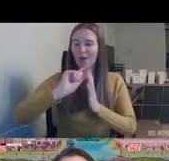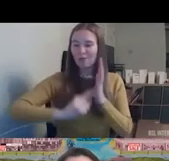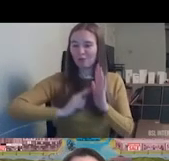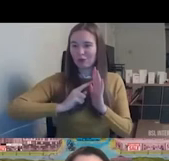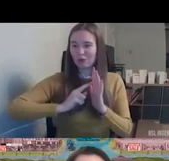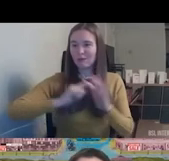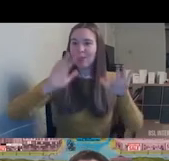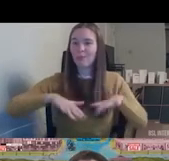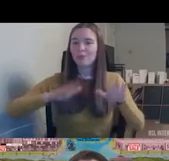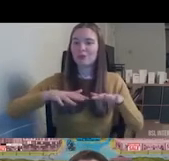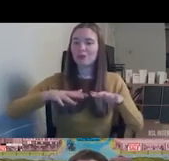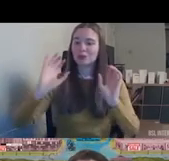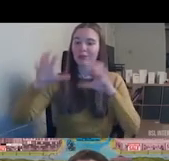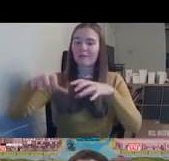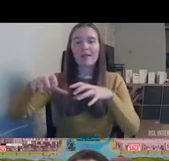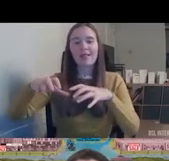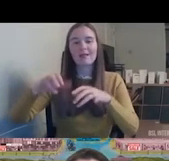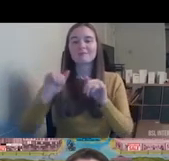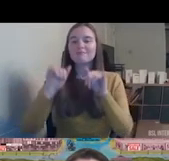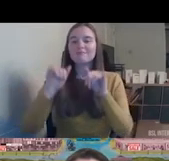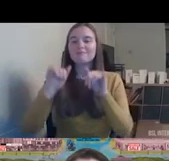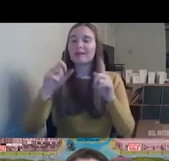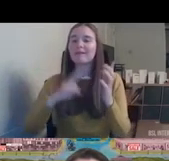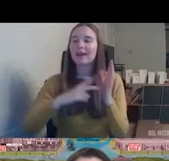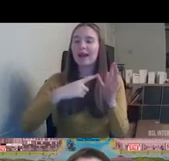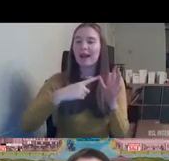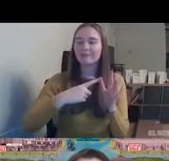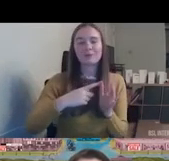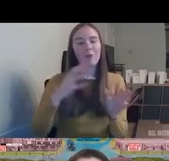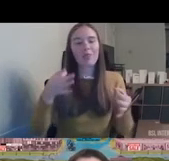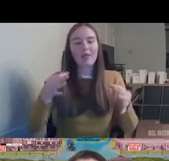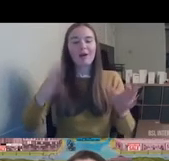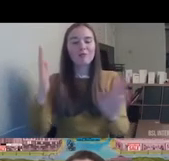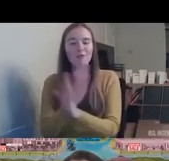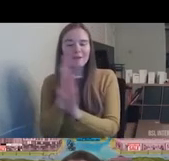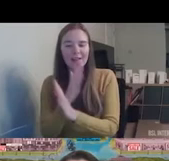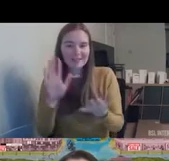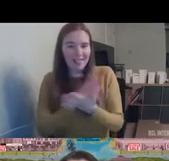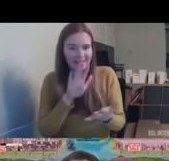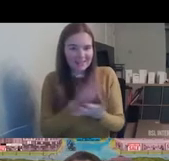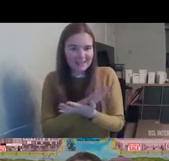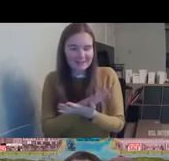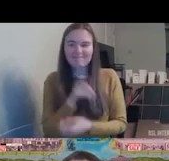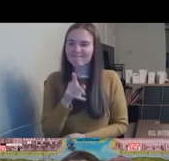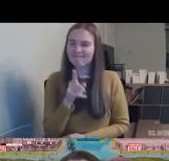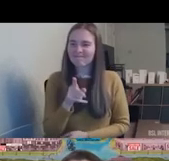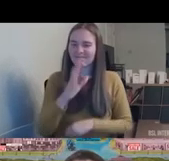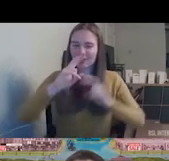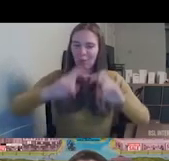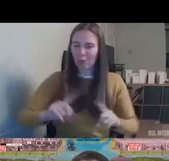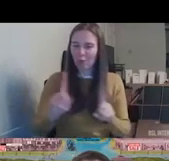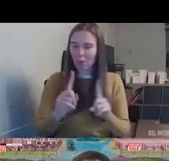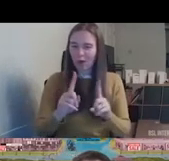at the Venice Architecture Biennale, which is the Garden of Privatized Delights. And the Garden of Privatized Delights explores privatized public